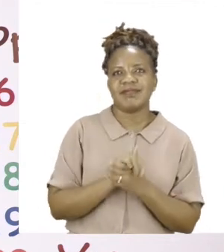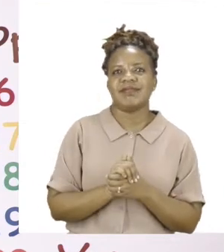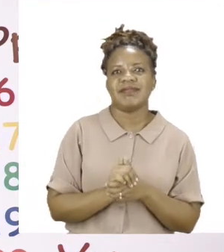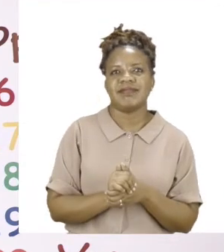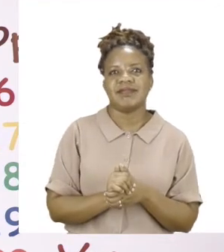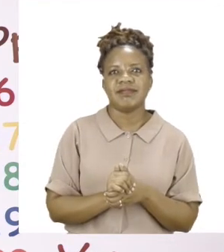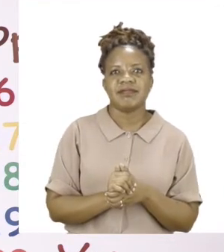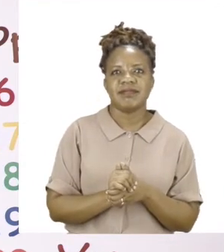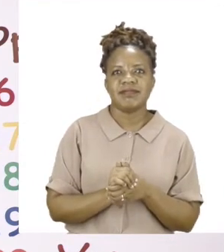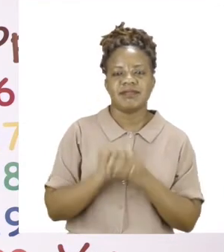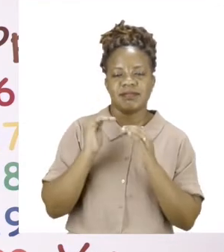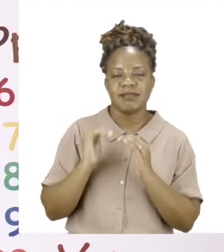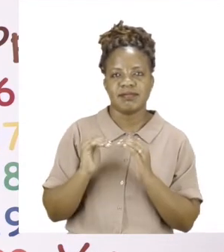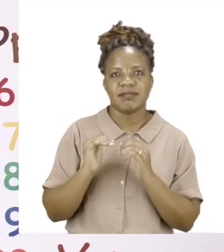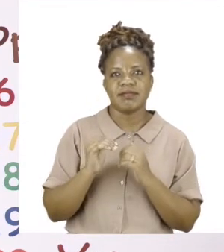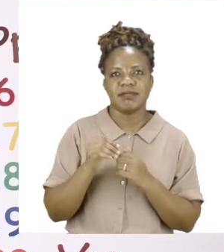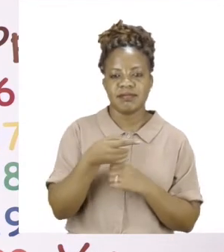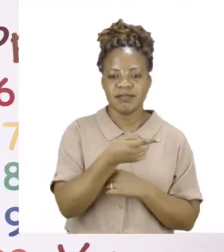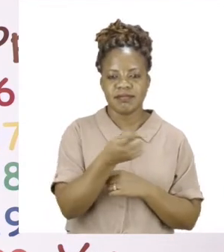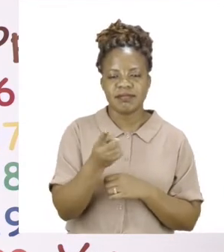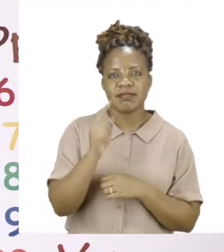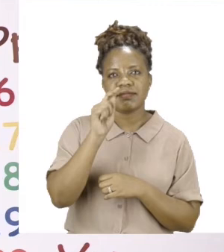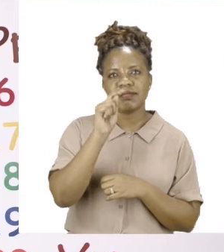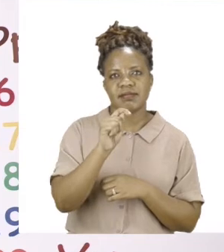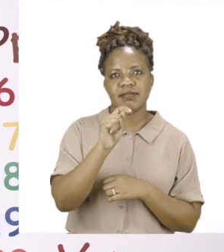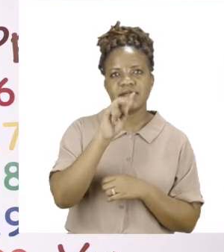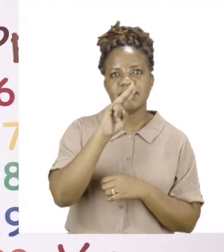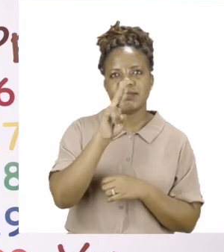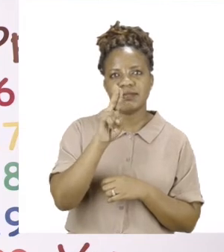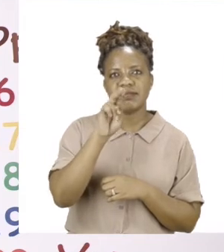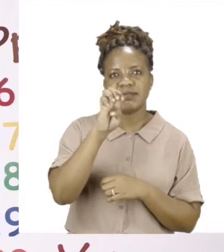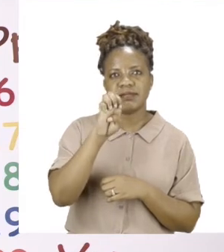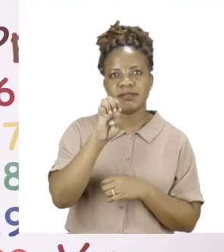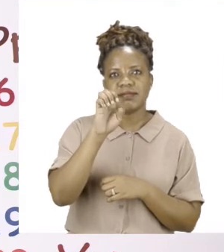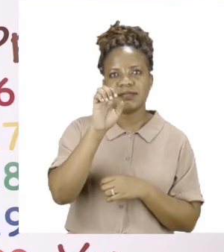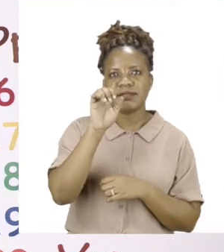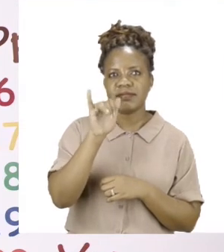we want to look for is the word they. Now this time